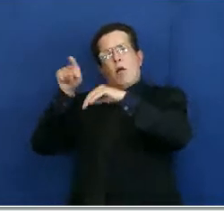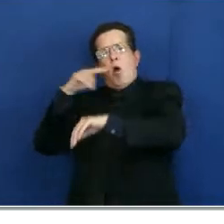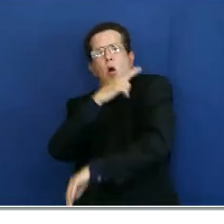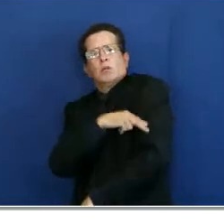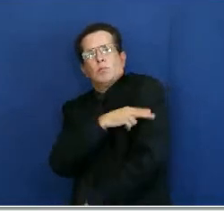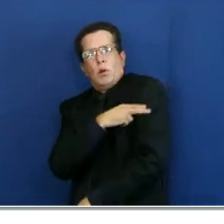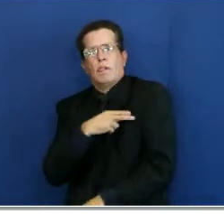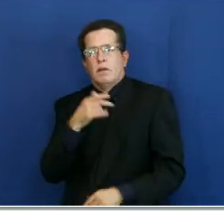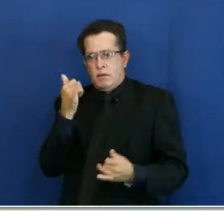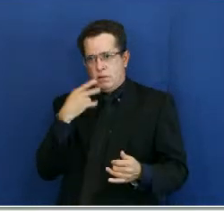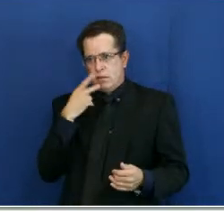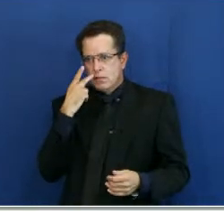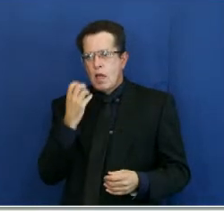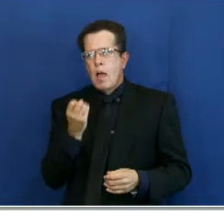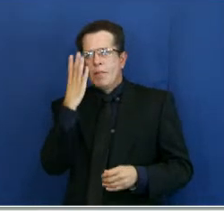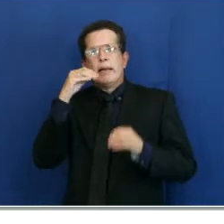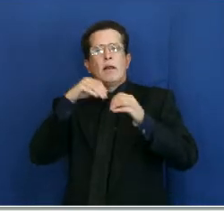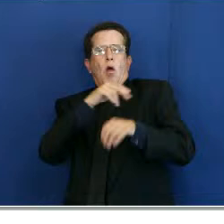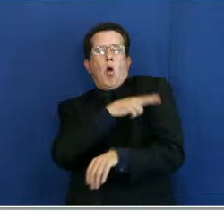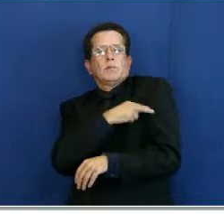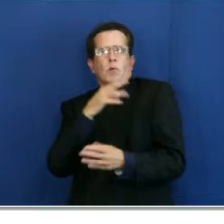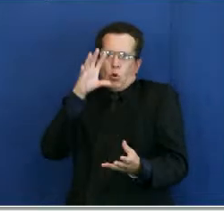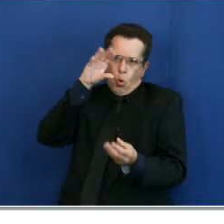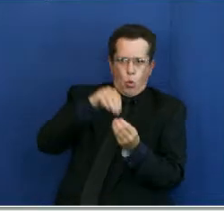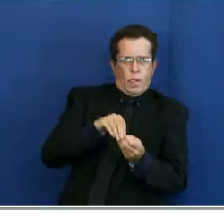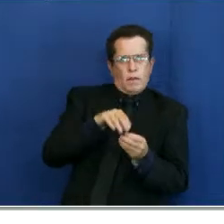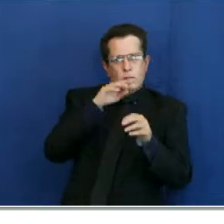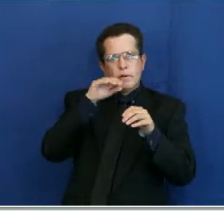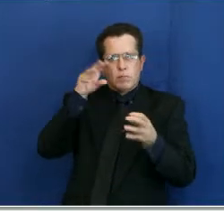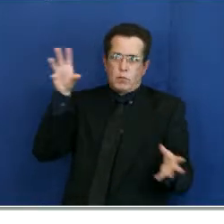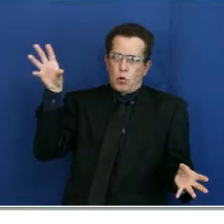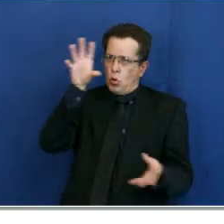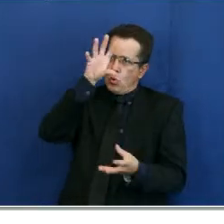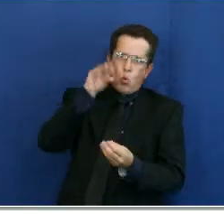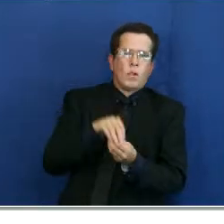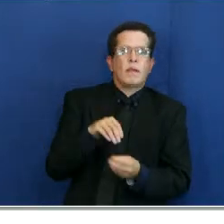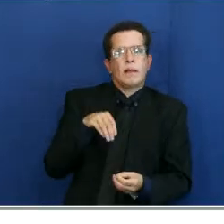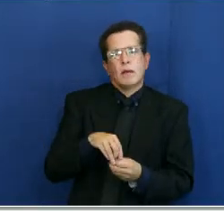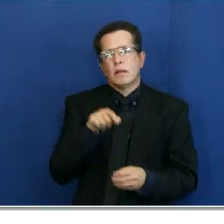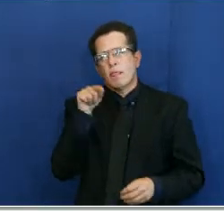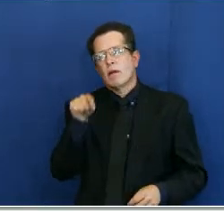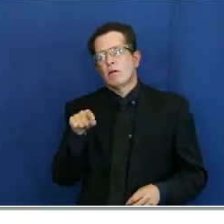total hospitalizations. You see the COVID-19 on the bottom there. Non-COVID,